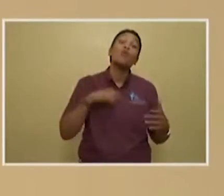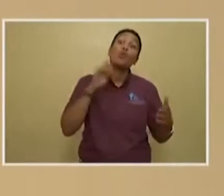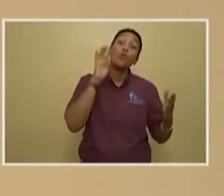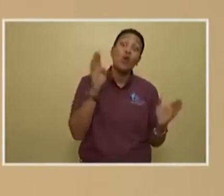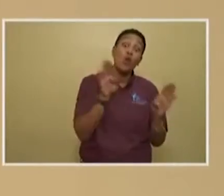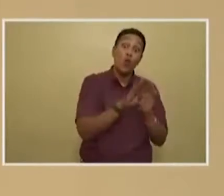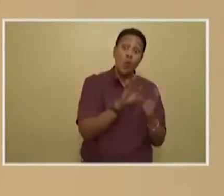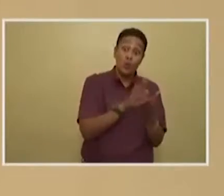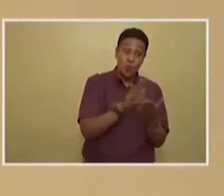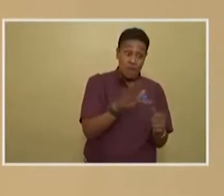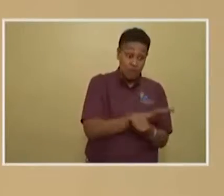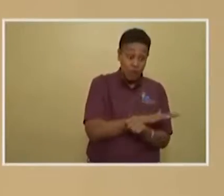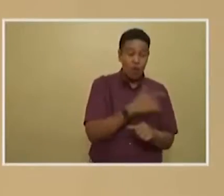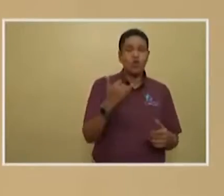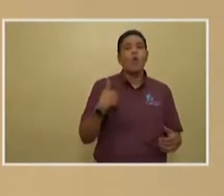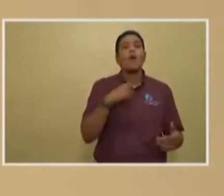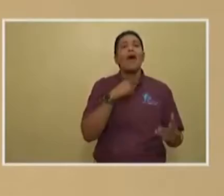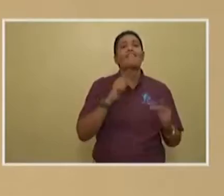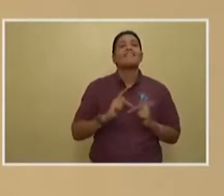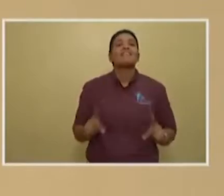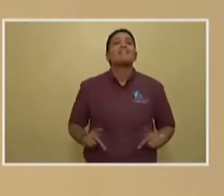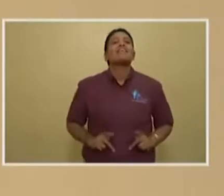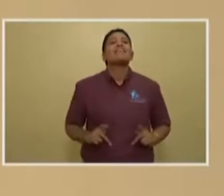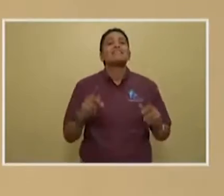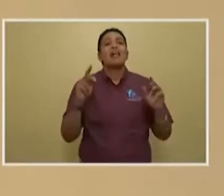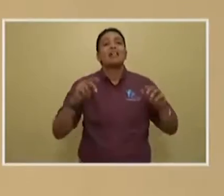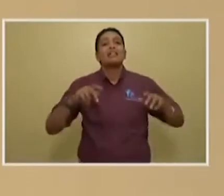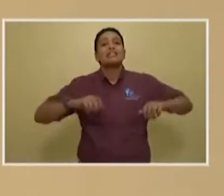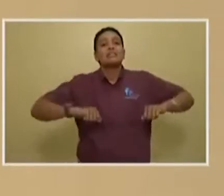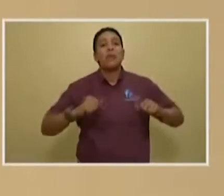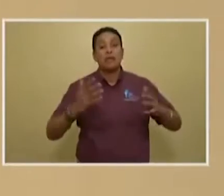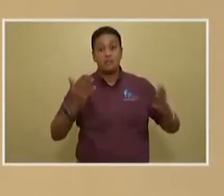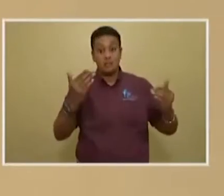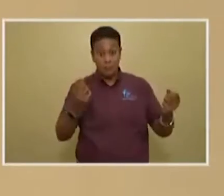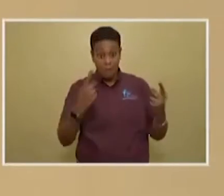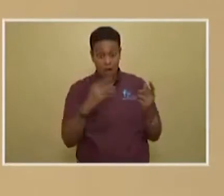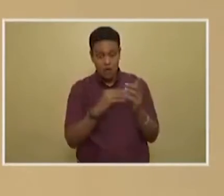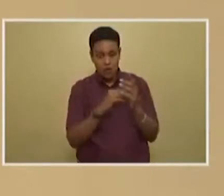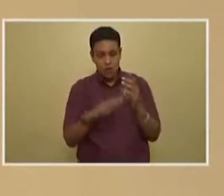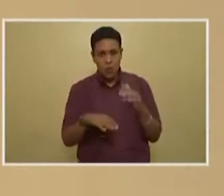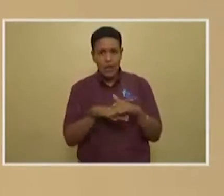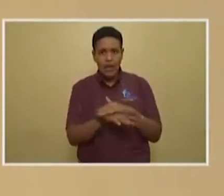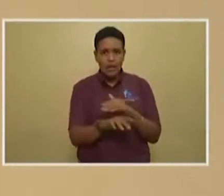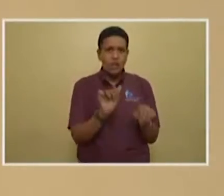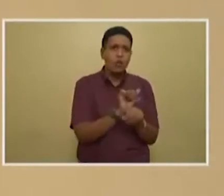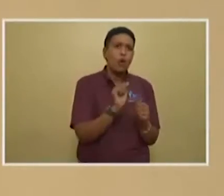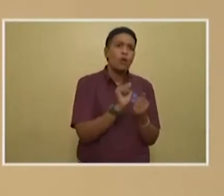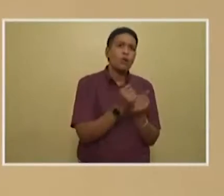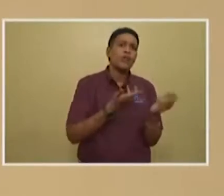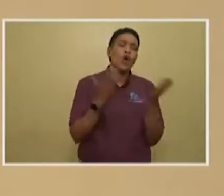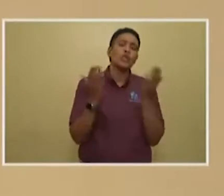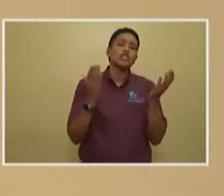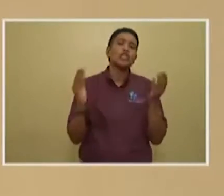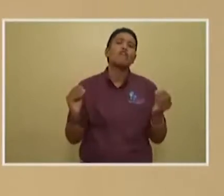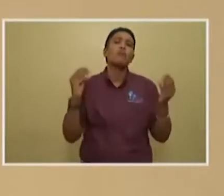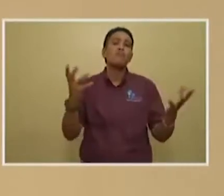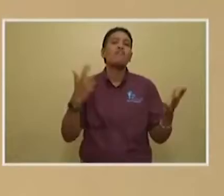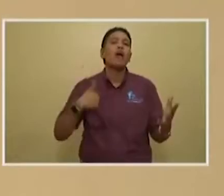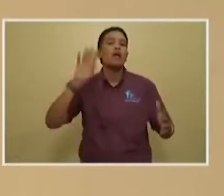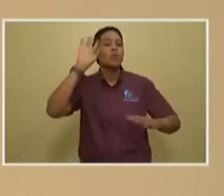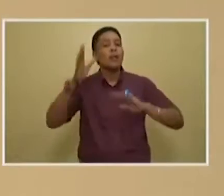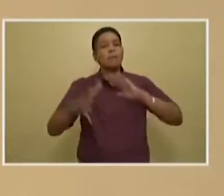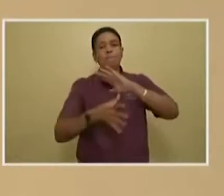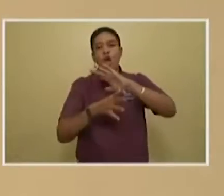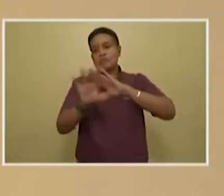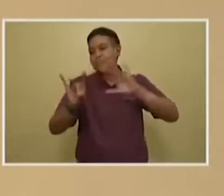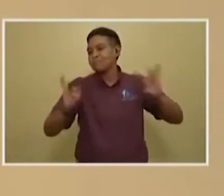close school fully, now we have the physical space to bring back these students in, to work with our service providers. We are going to be